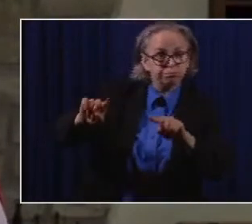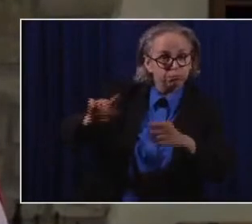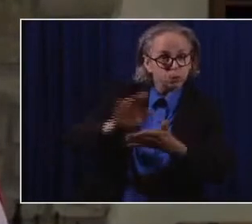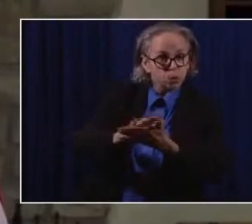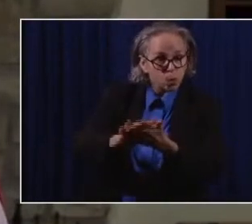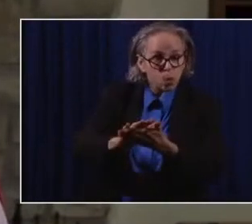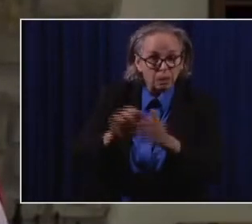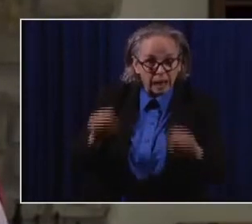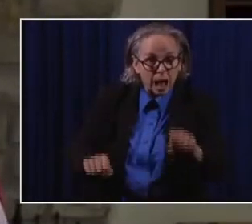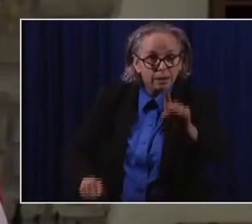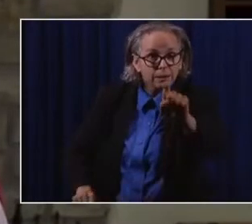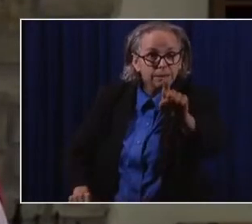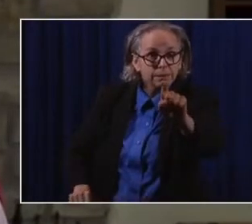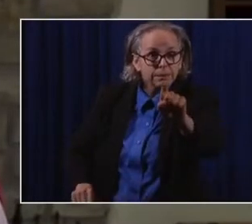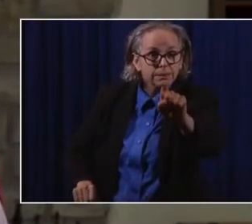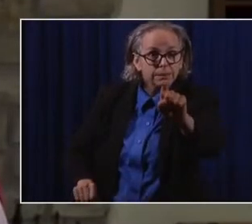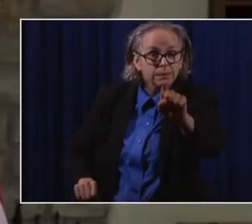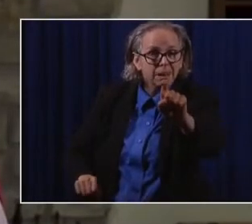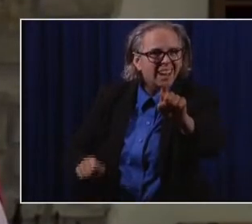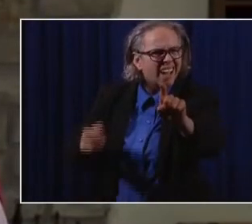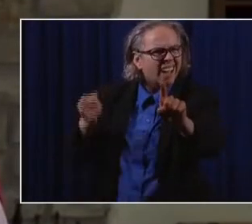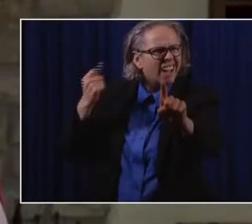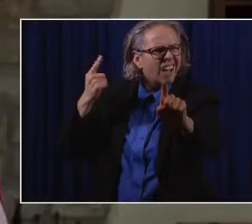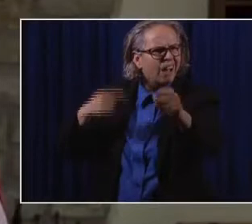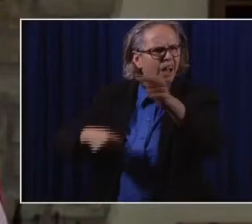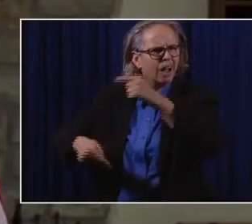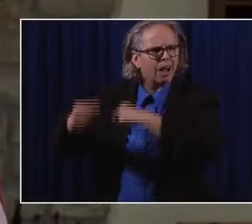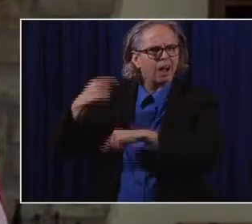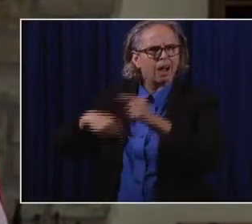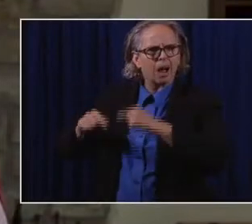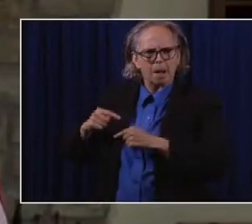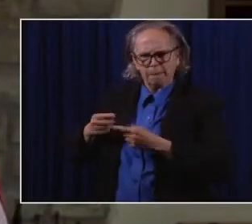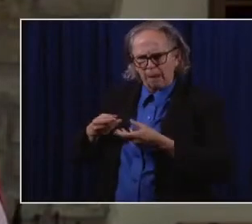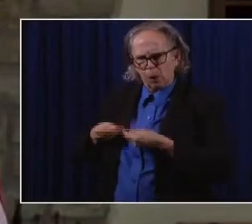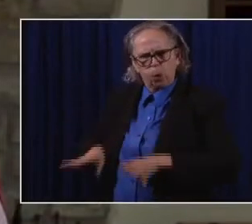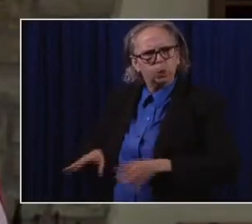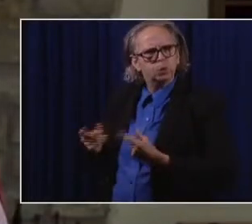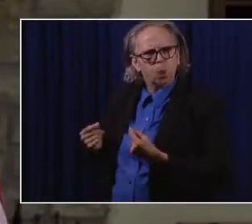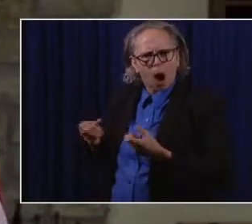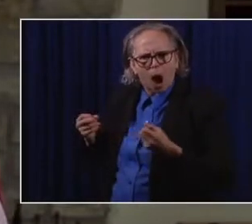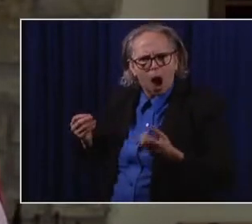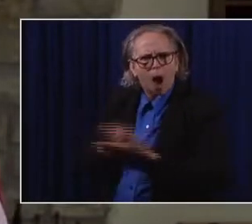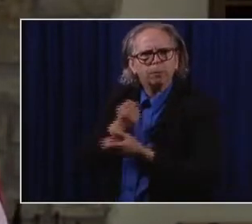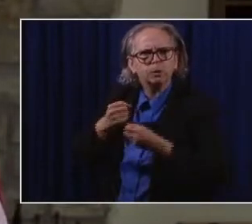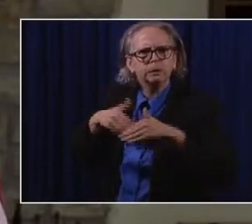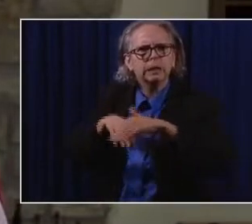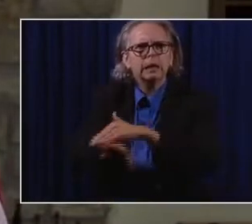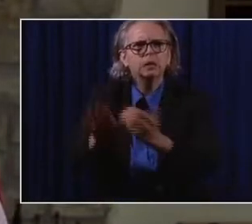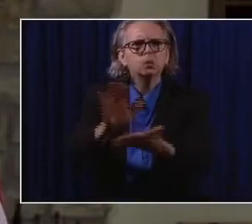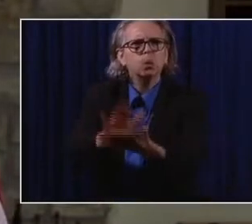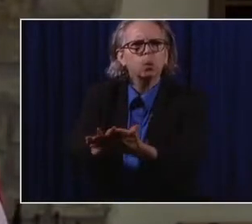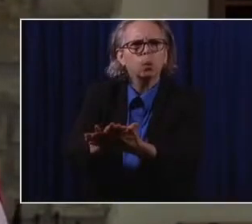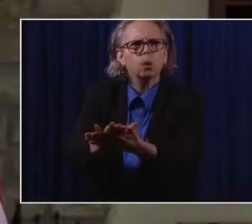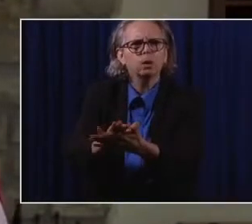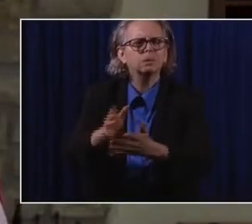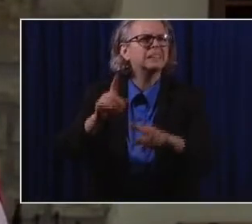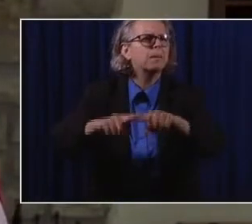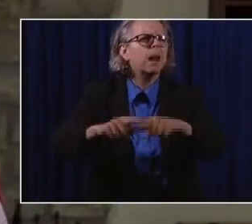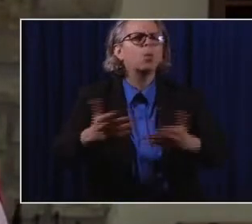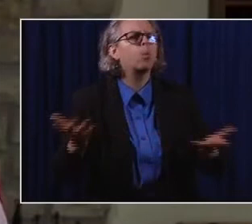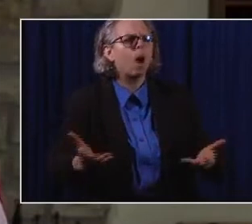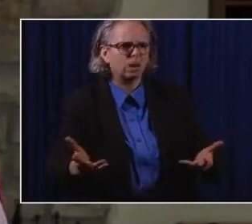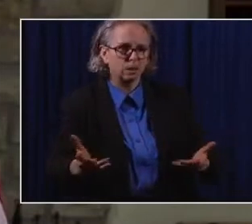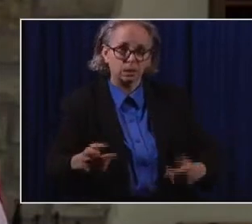certainly is at stake, and it really depends on what we're willing to do, our willingness to wear masks,